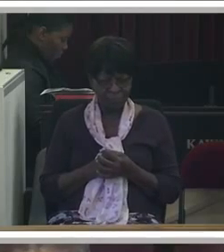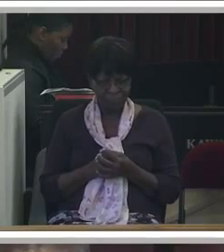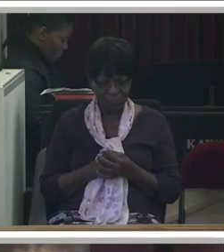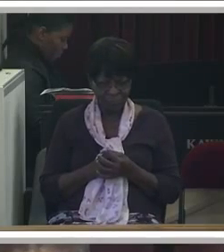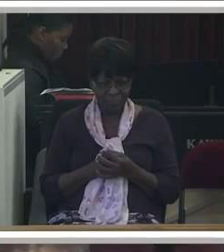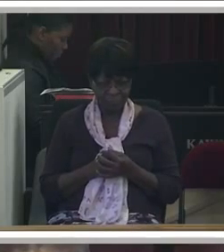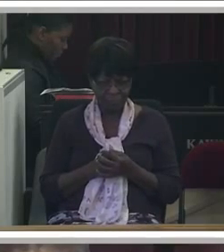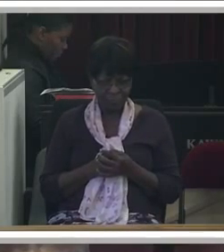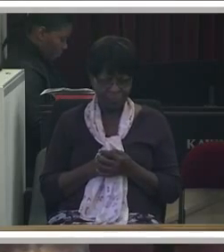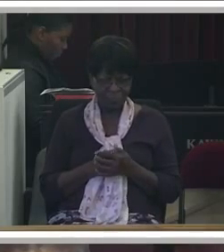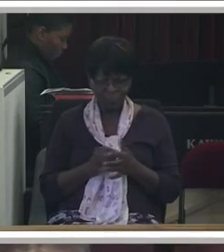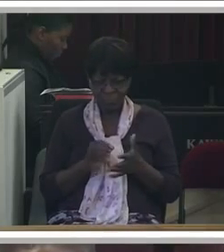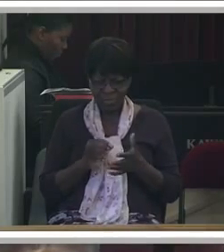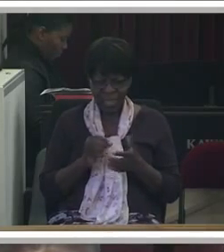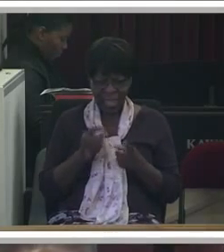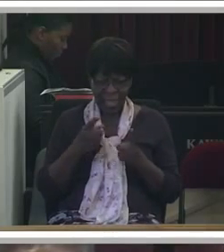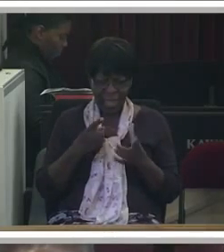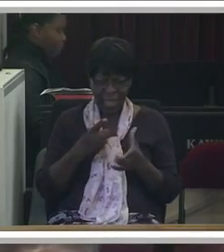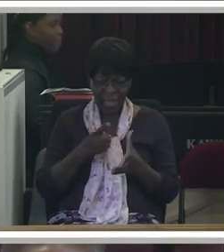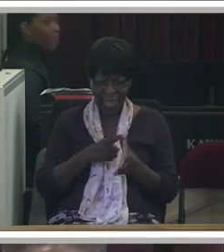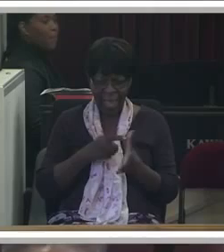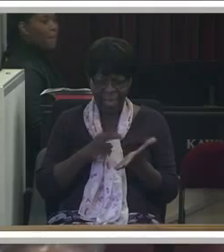No red ants. You do no red ants, some of you?